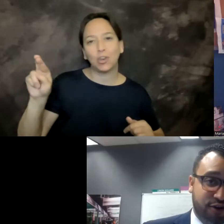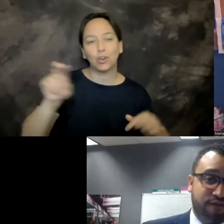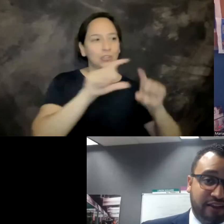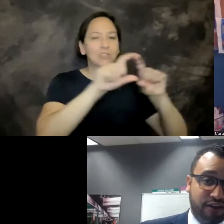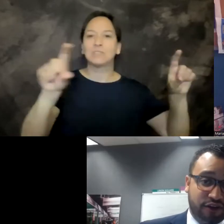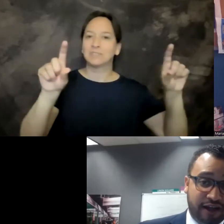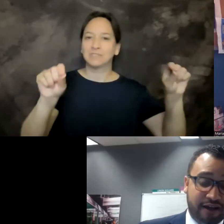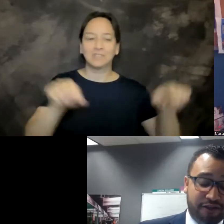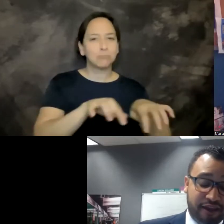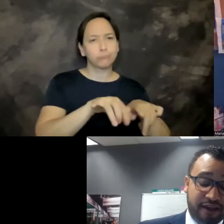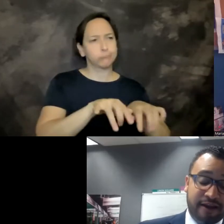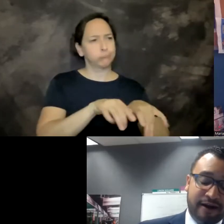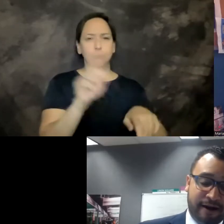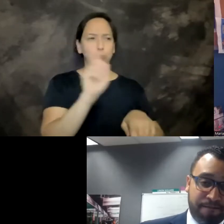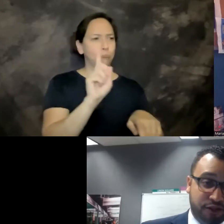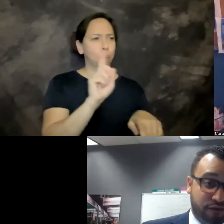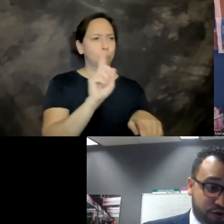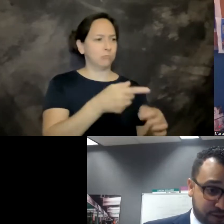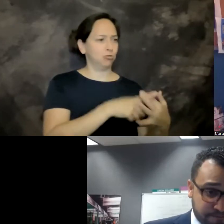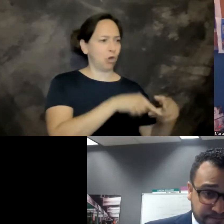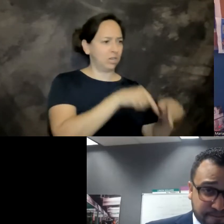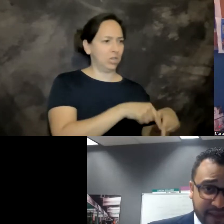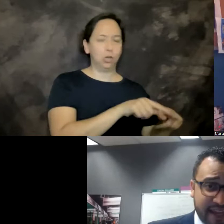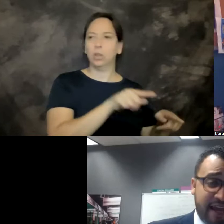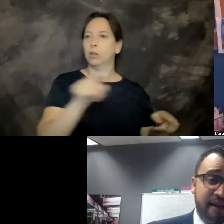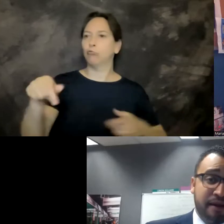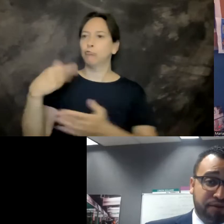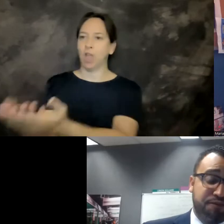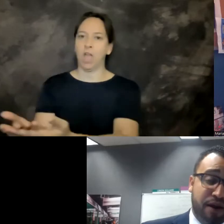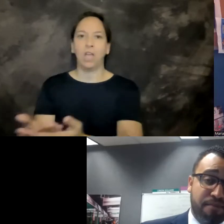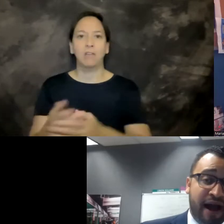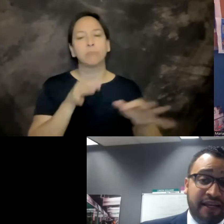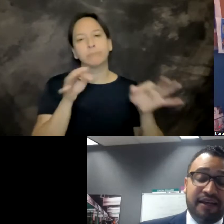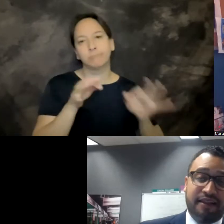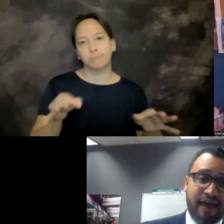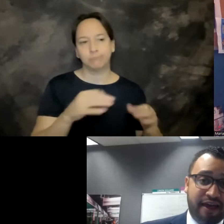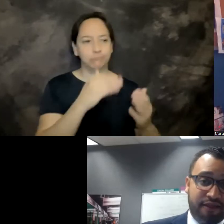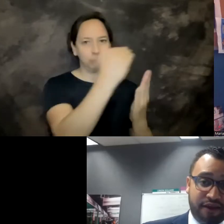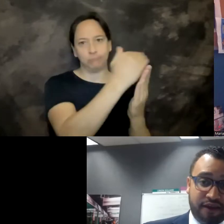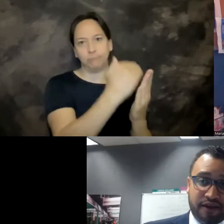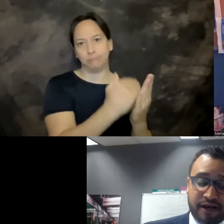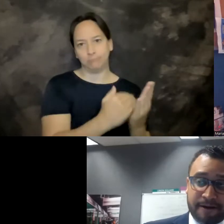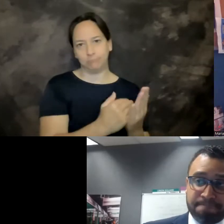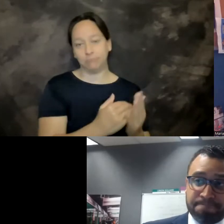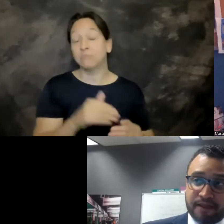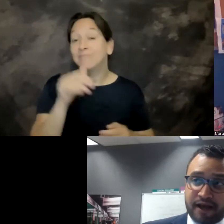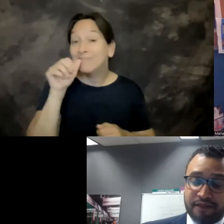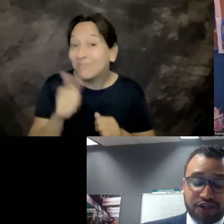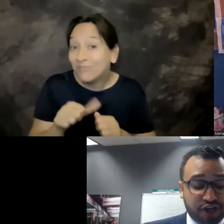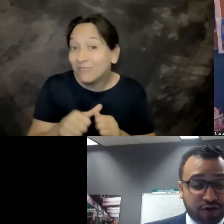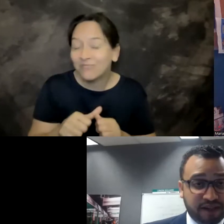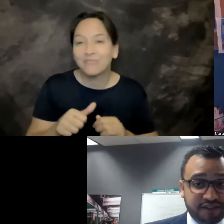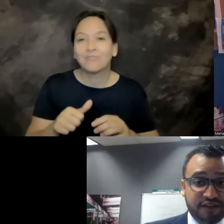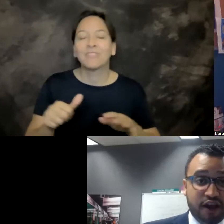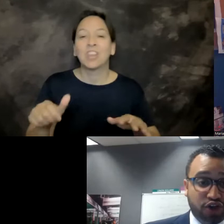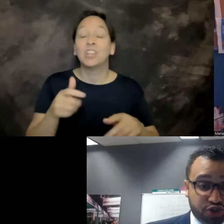can circumvent the diversion. Again, please bear in mind that the